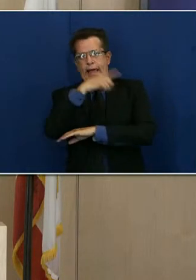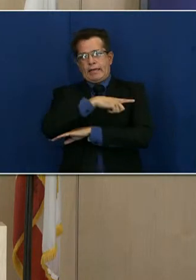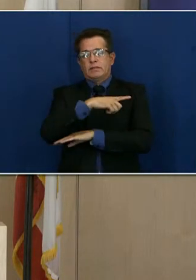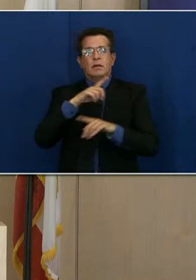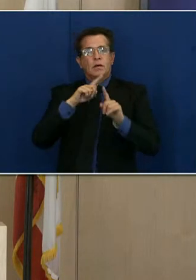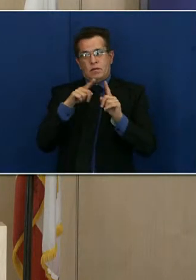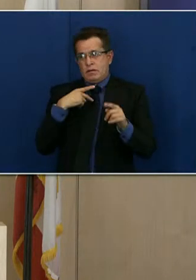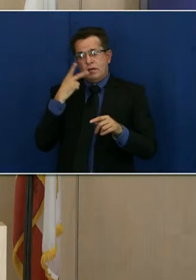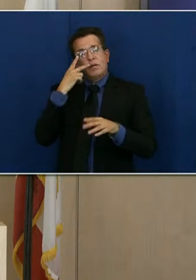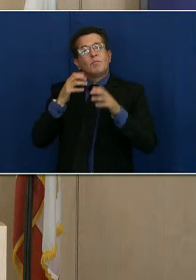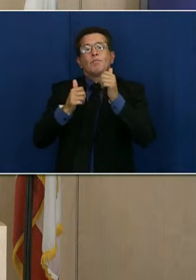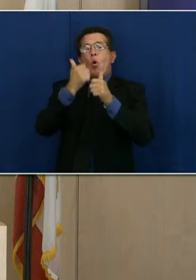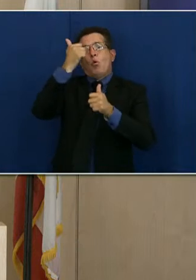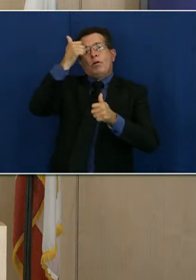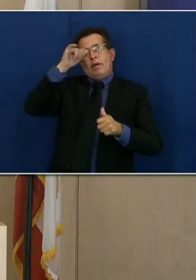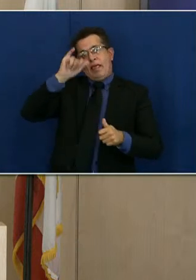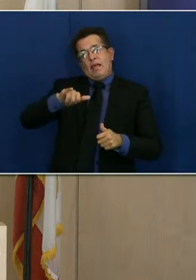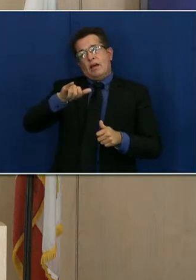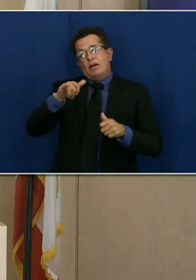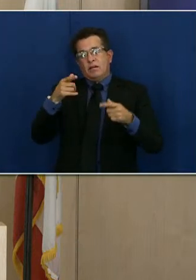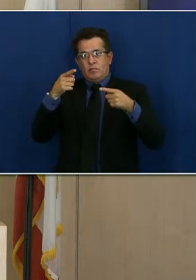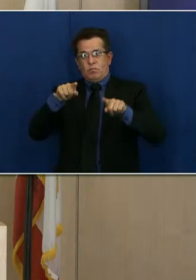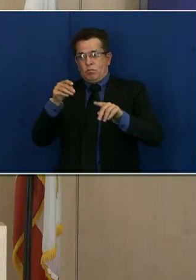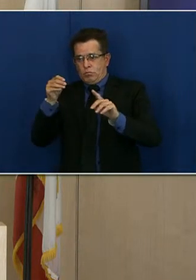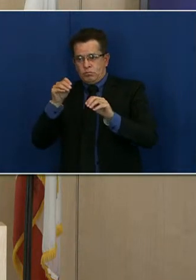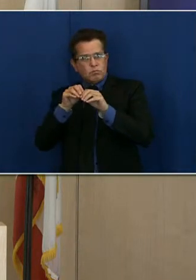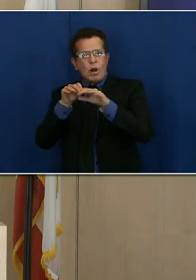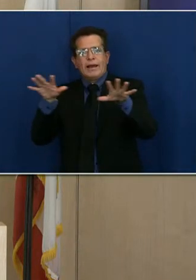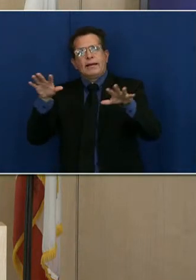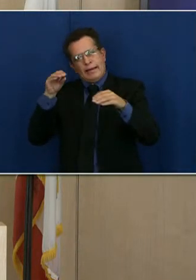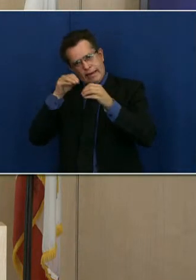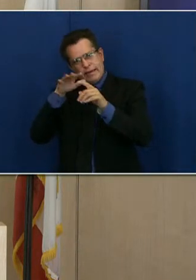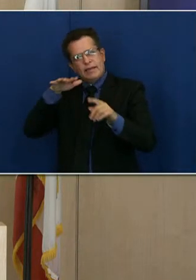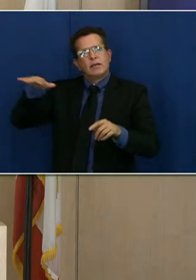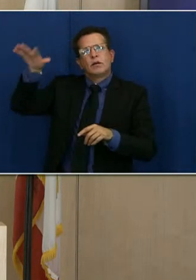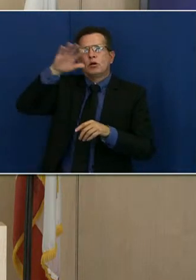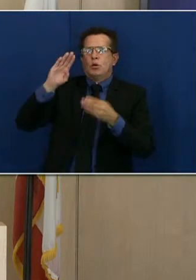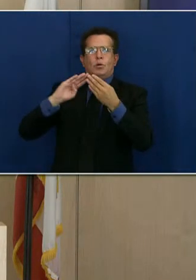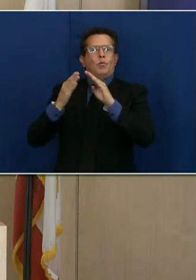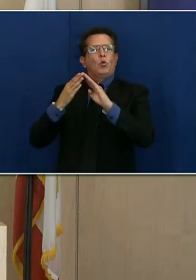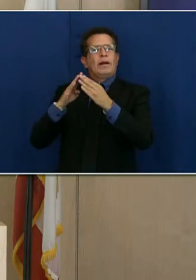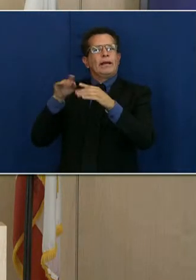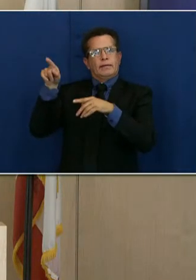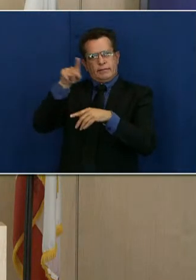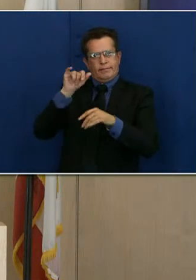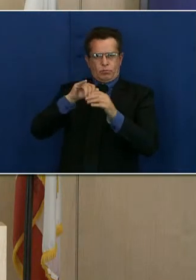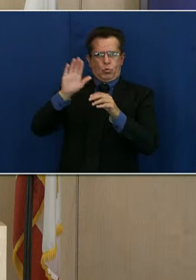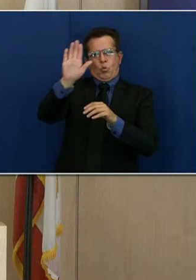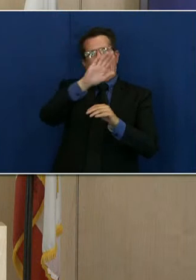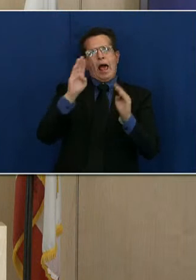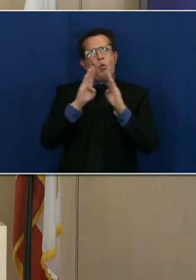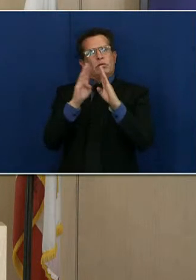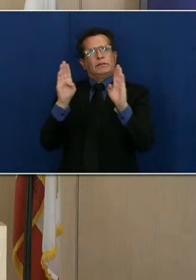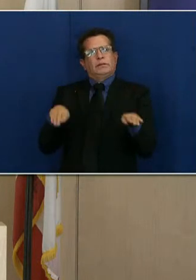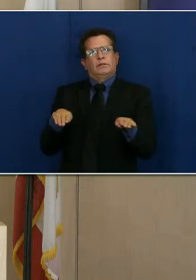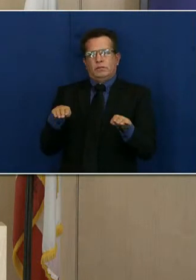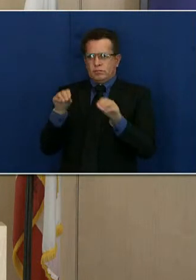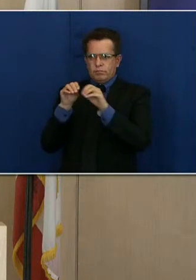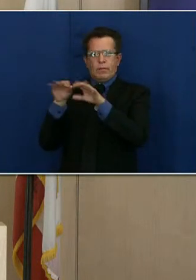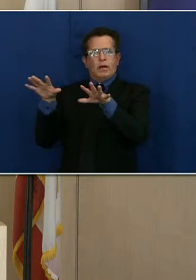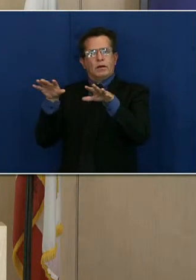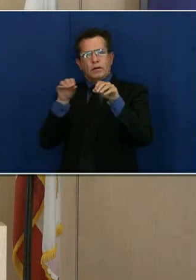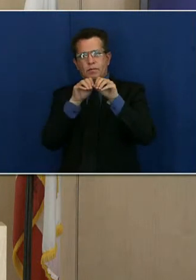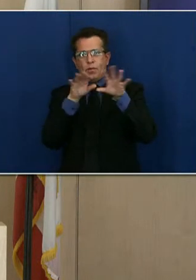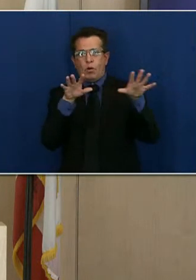of the transmission occurring in the community and in households. And so these cases